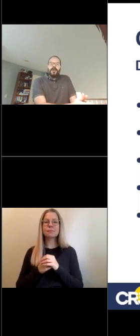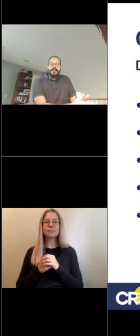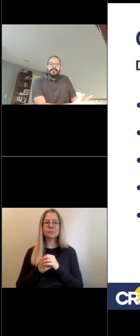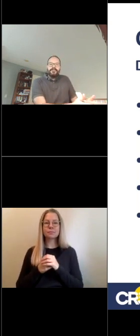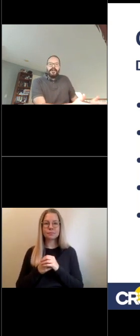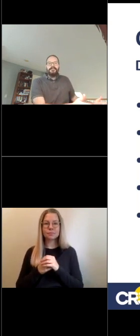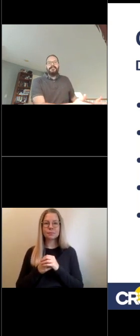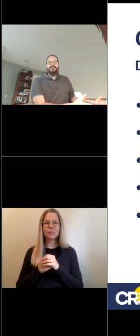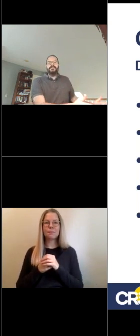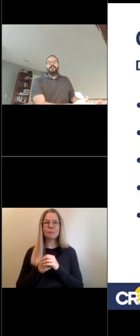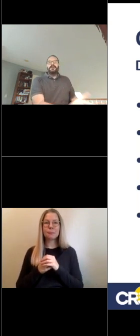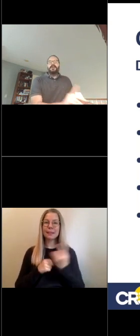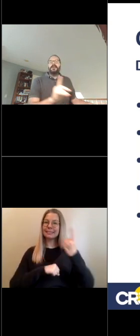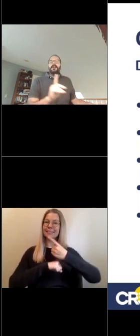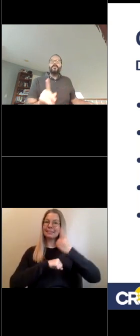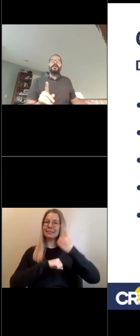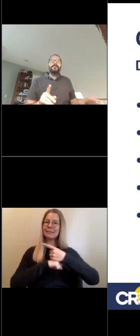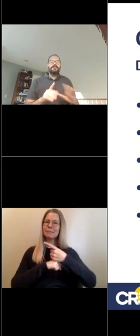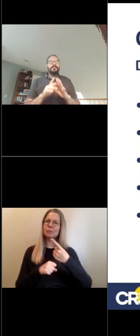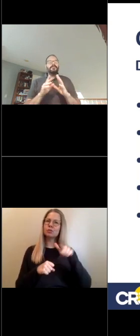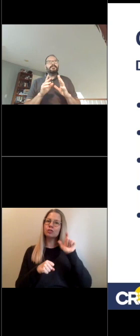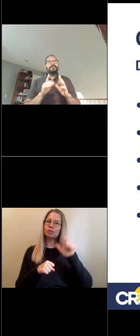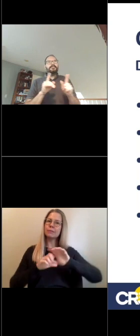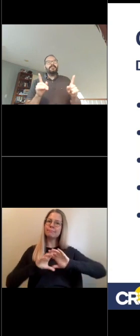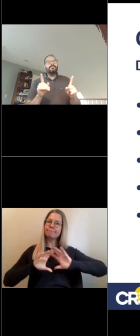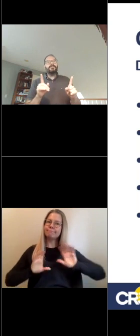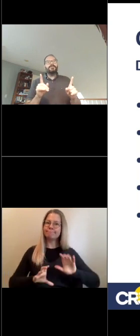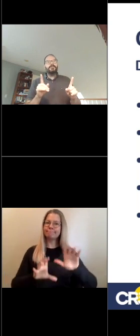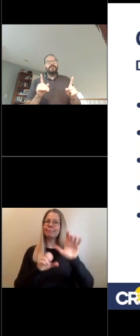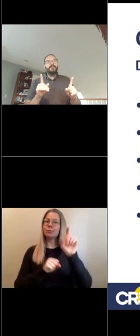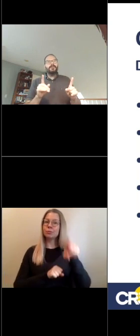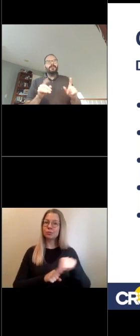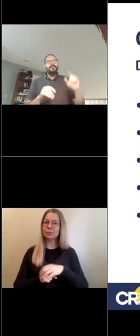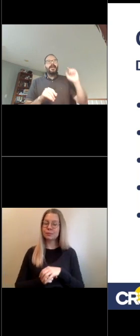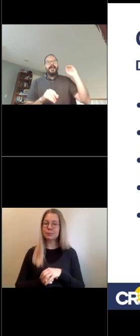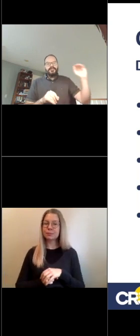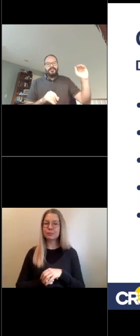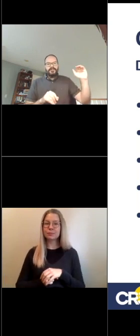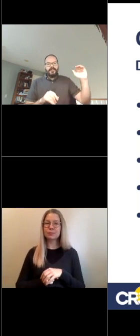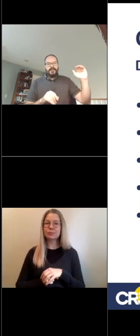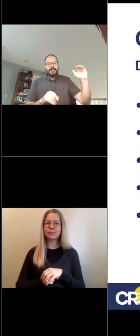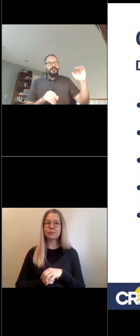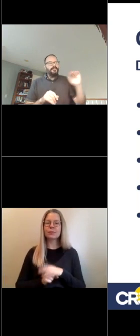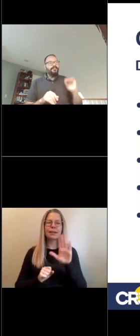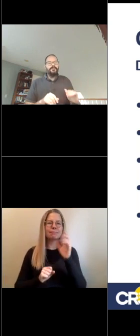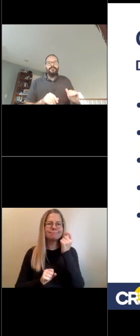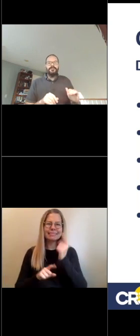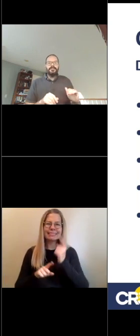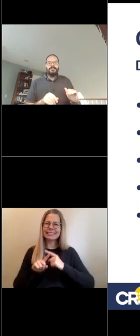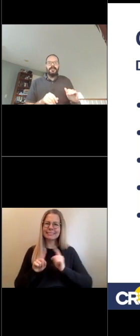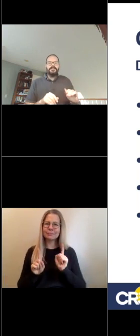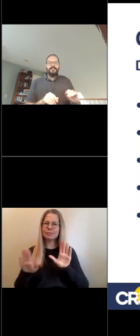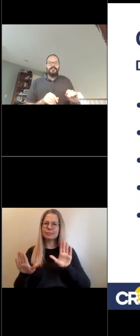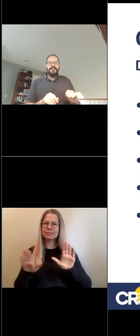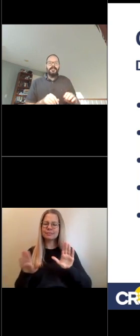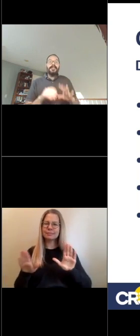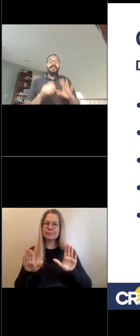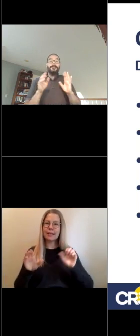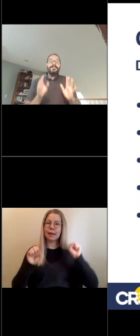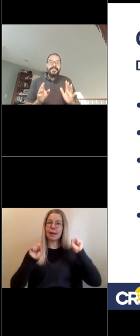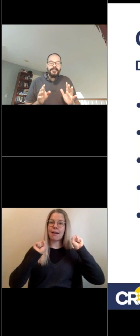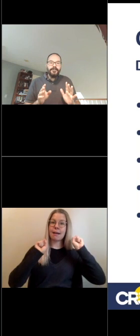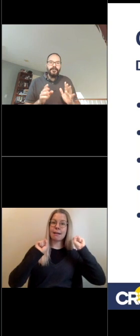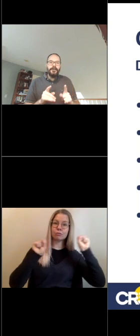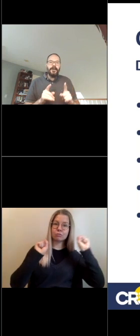for lots of activity. And I want to distinguish exercise from physical activity. And